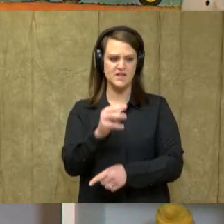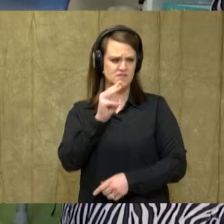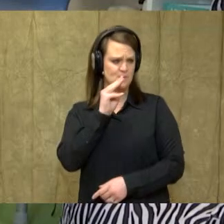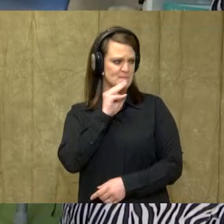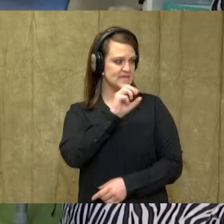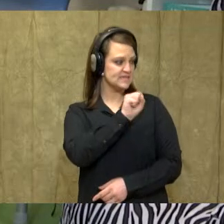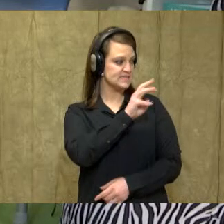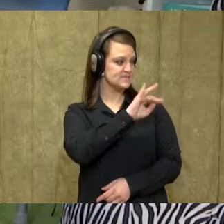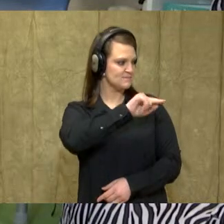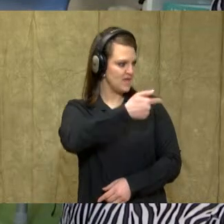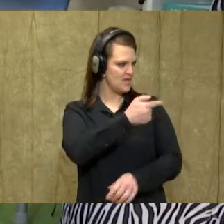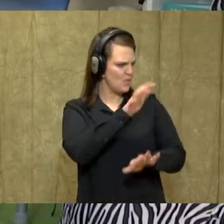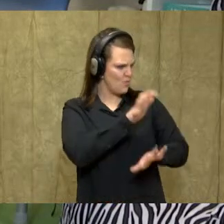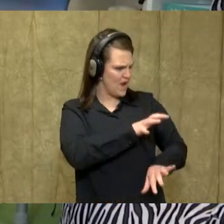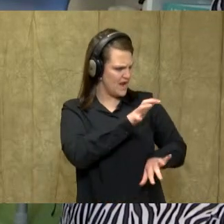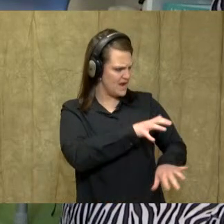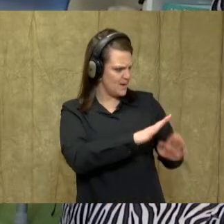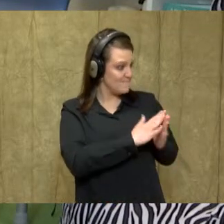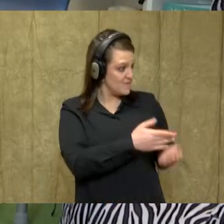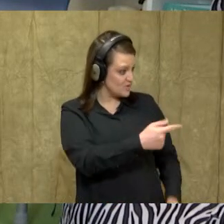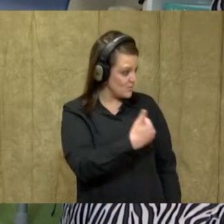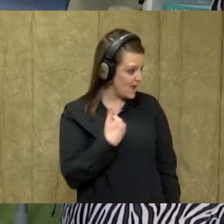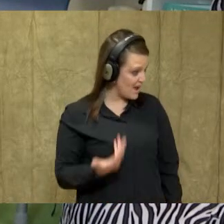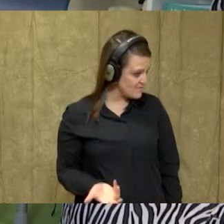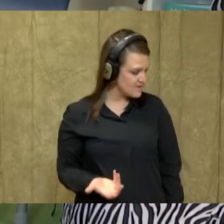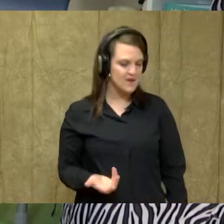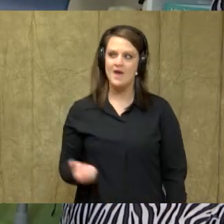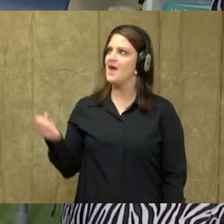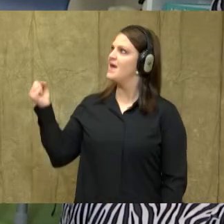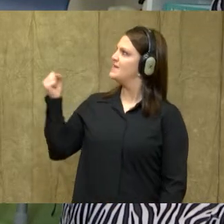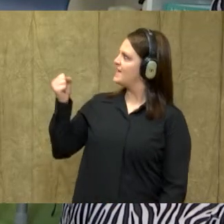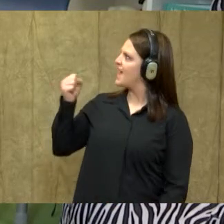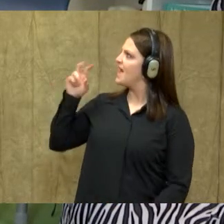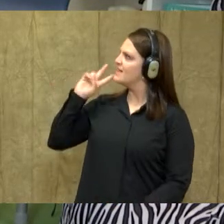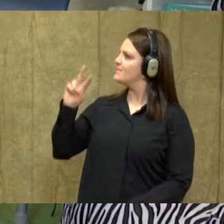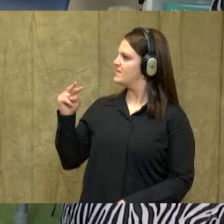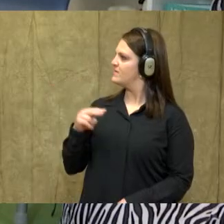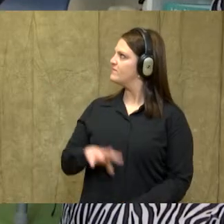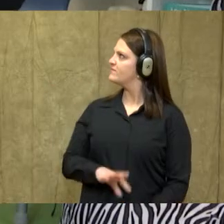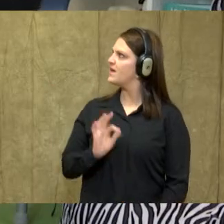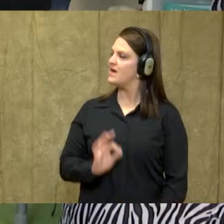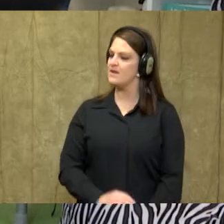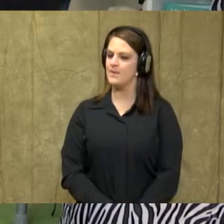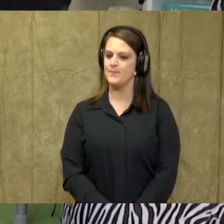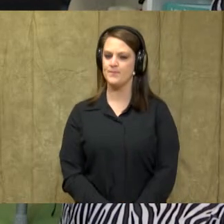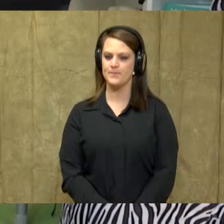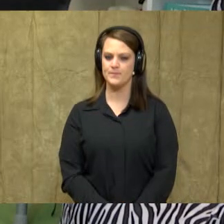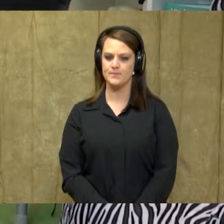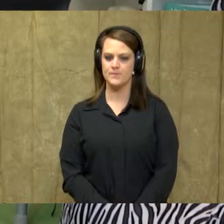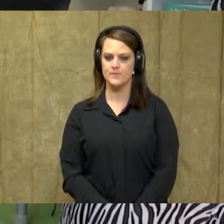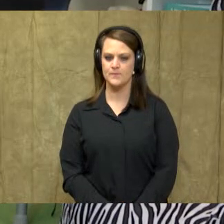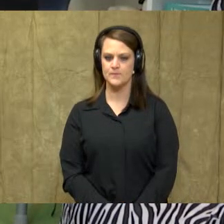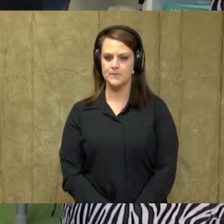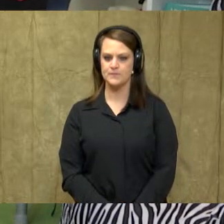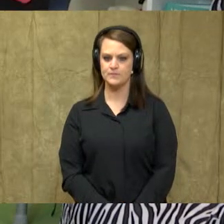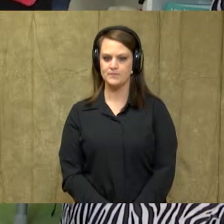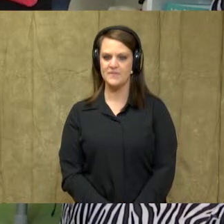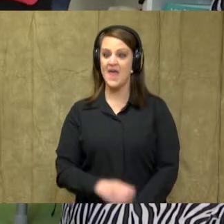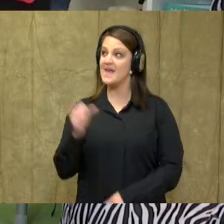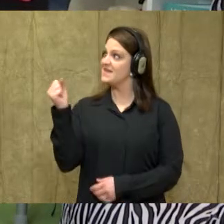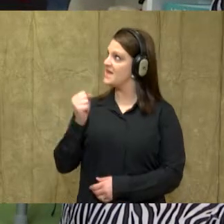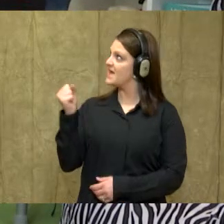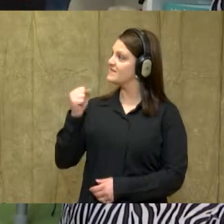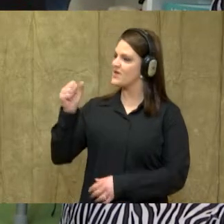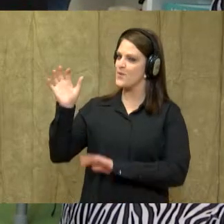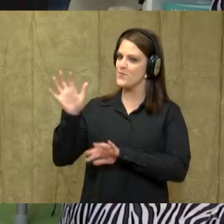have a book about rain? Yes, ma'am, I do. Let me look over here at the bookshelf.